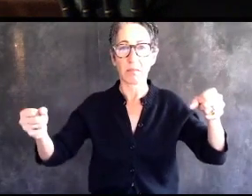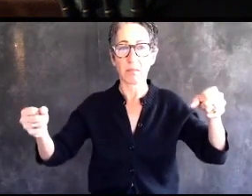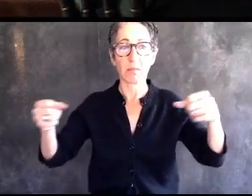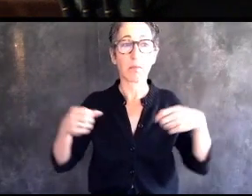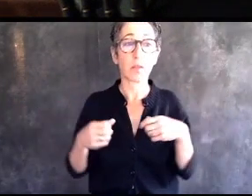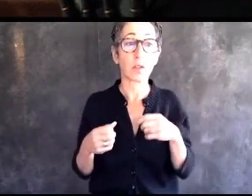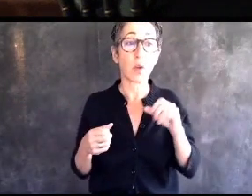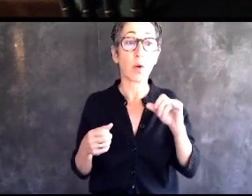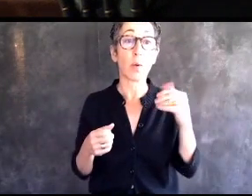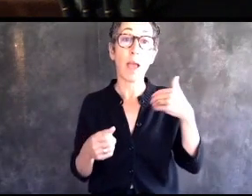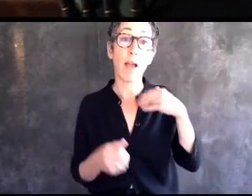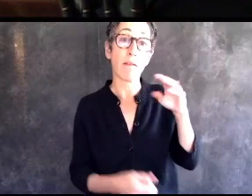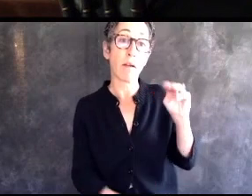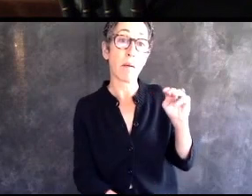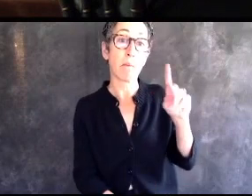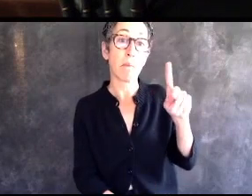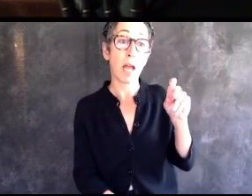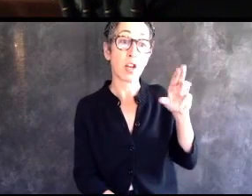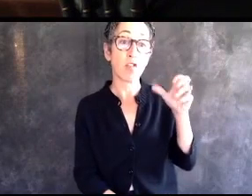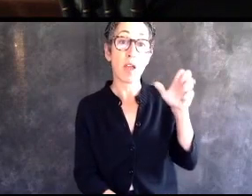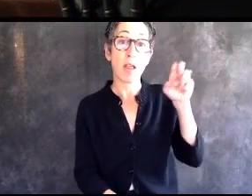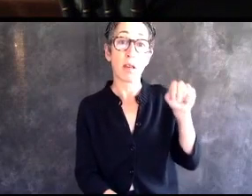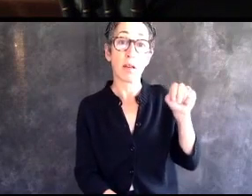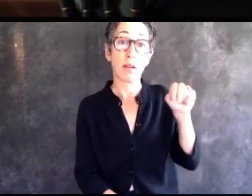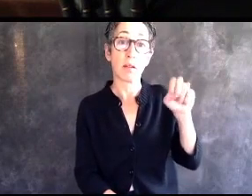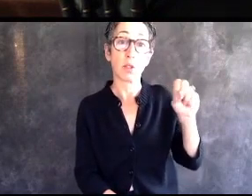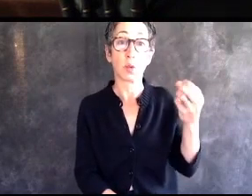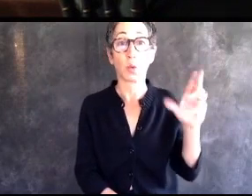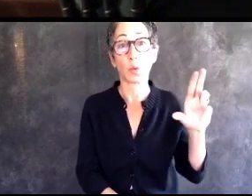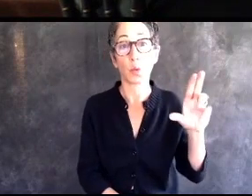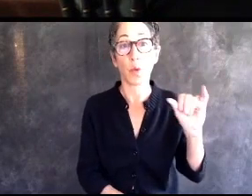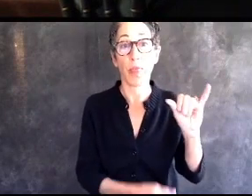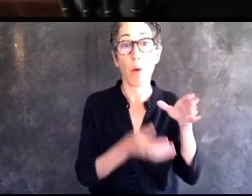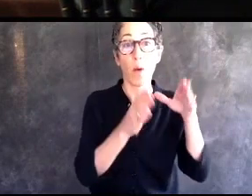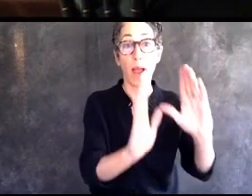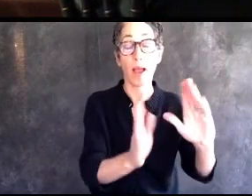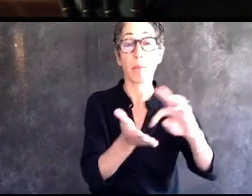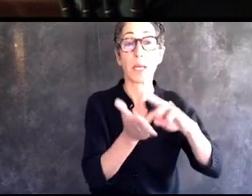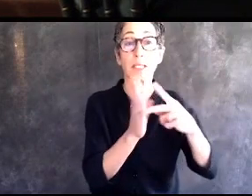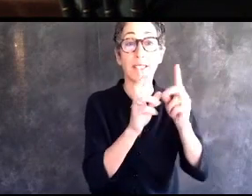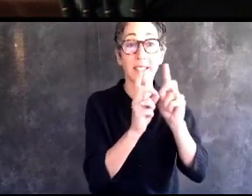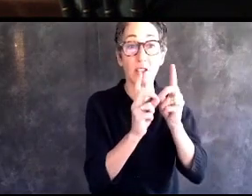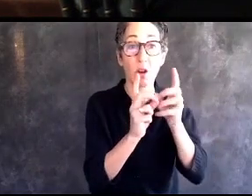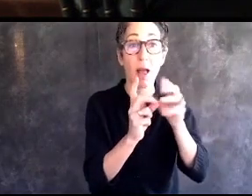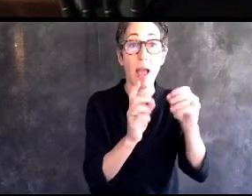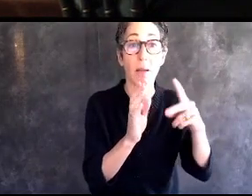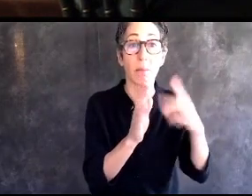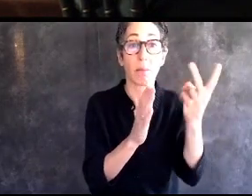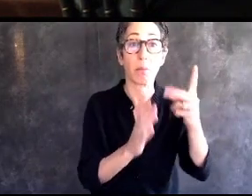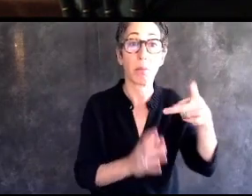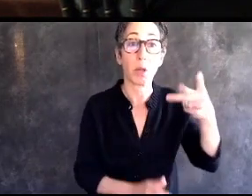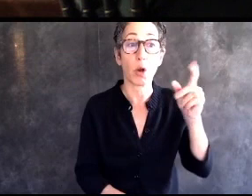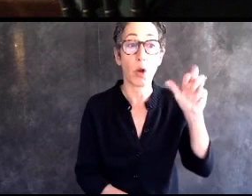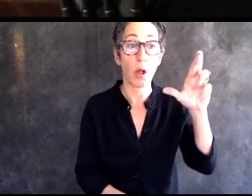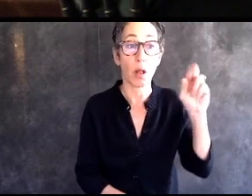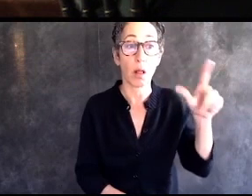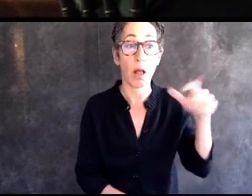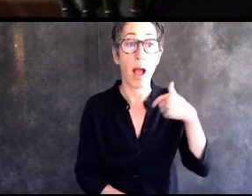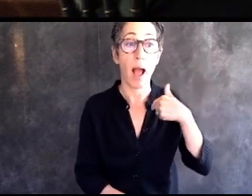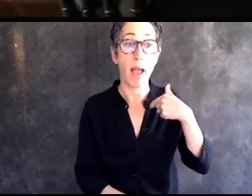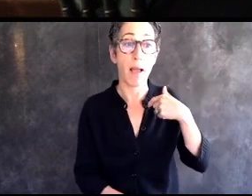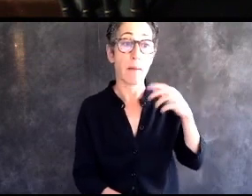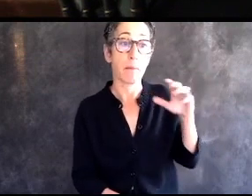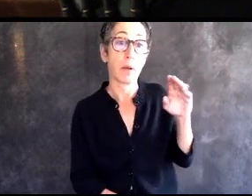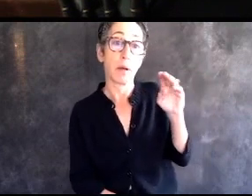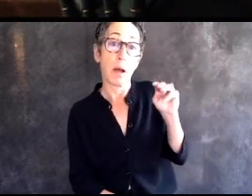Wei means both plural and digital. So in that, I'm the digital minister, but I'm also the minister for plurality.